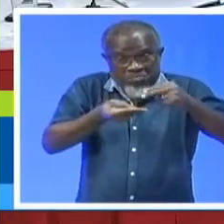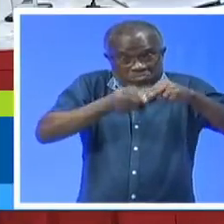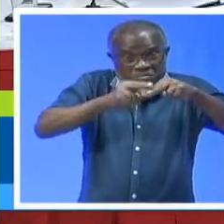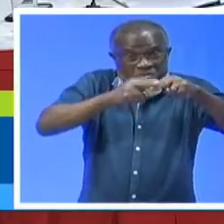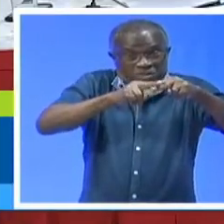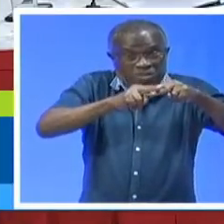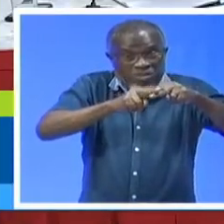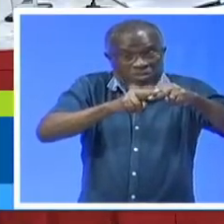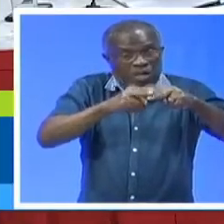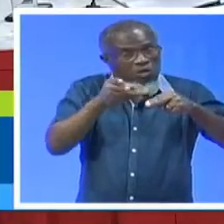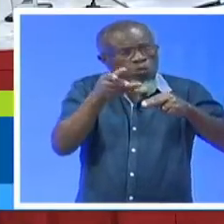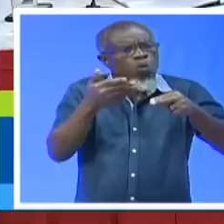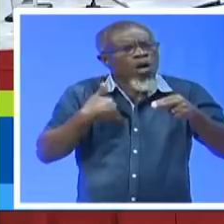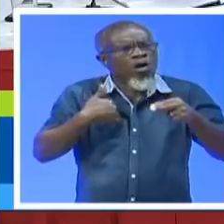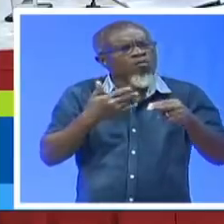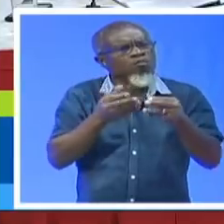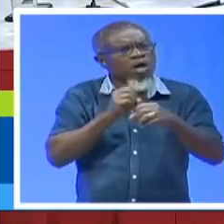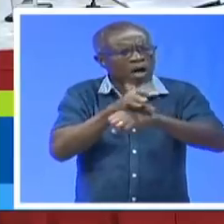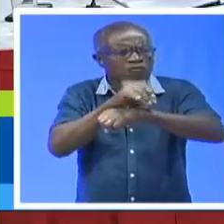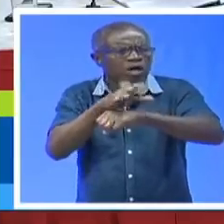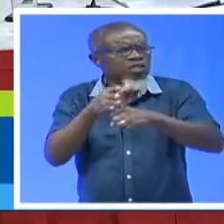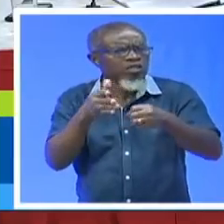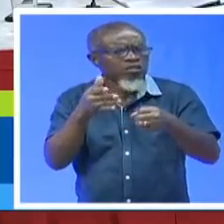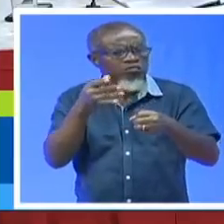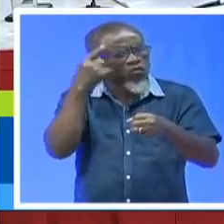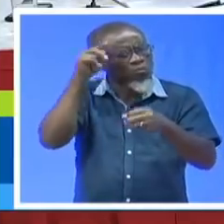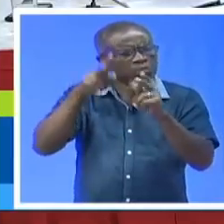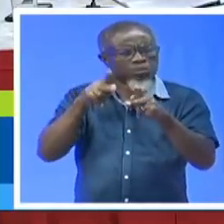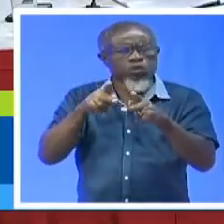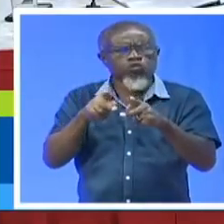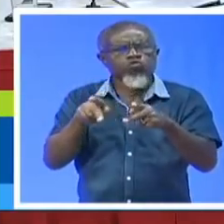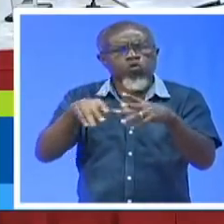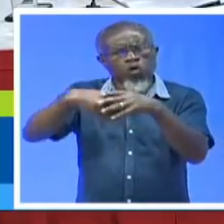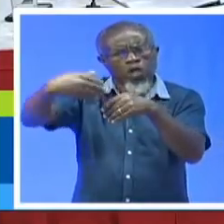advice do you have for people who, will be doing this?